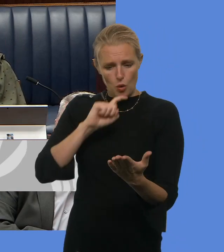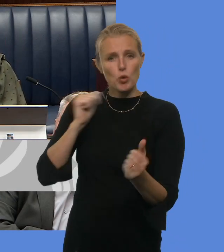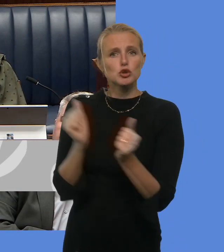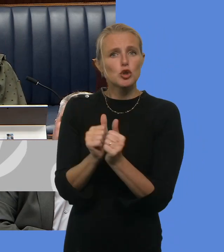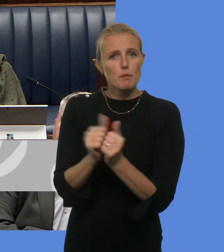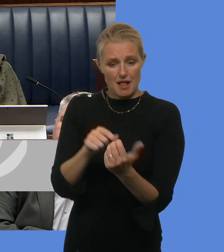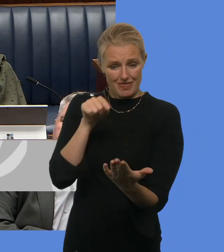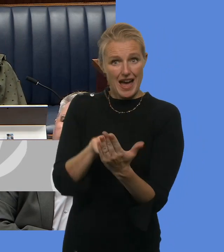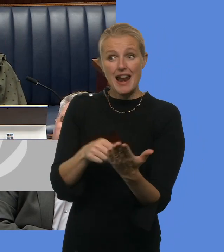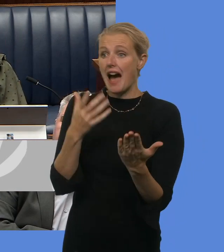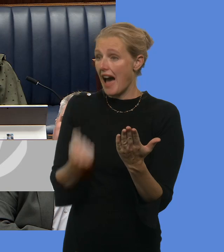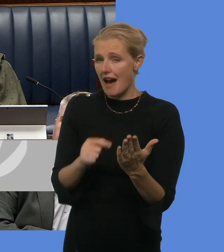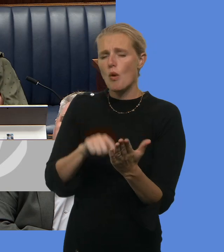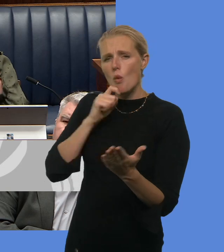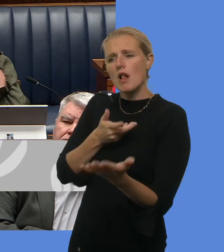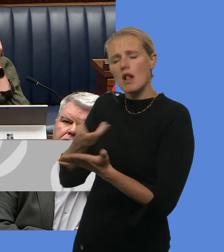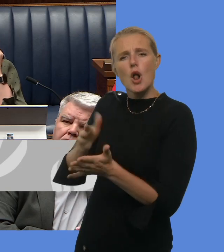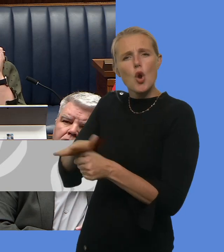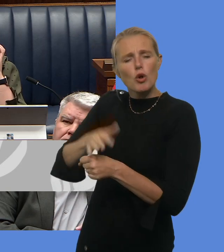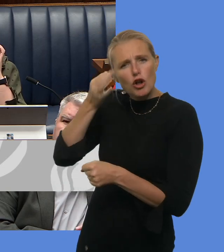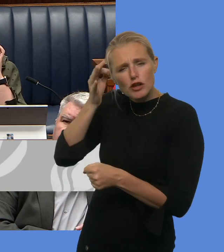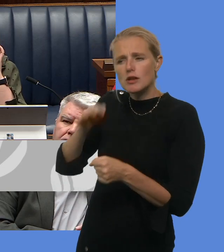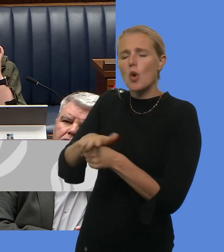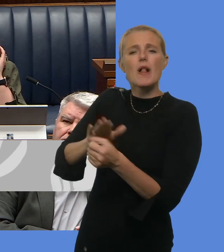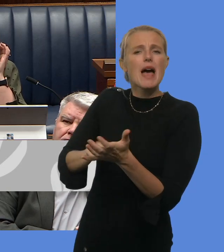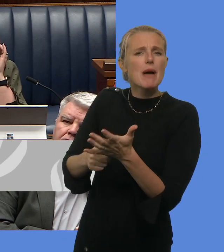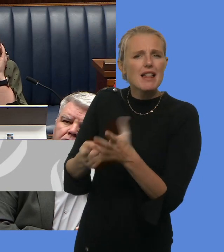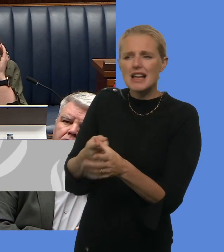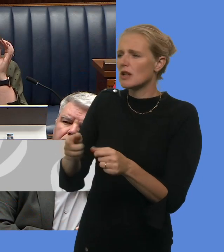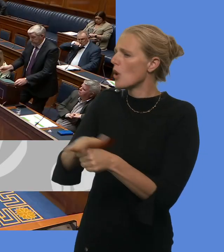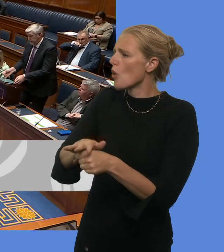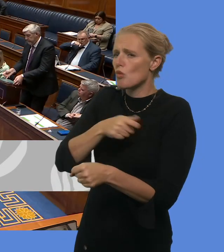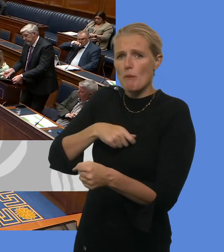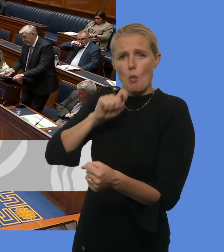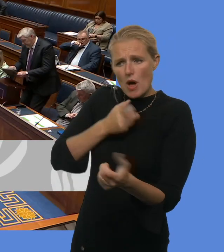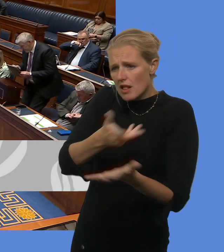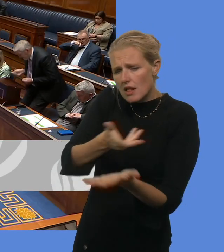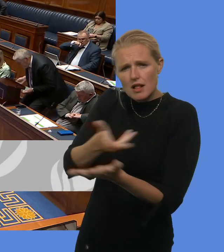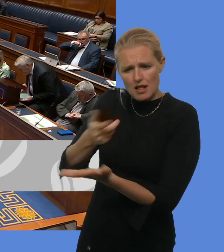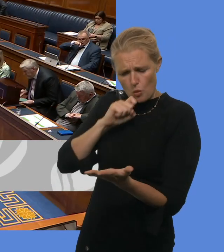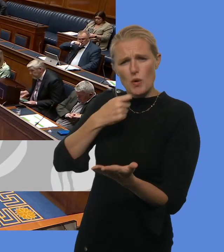consultation with local councillors and MLAs and the MPs for the area.